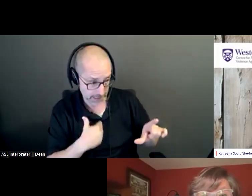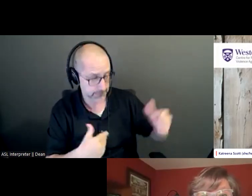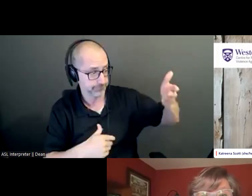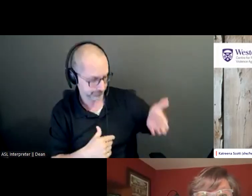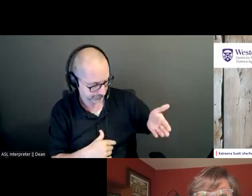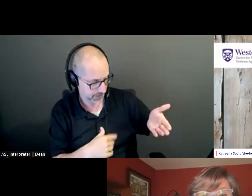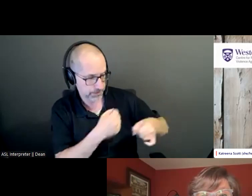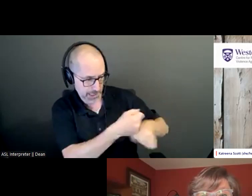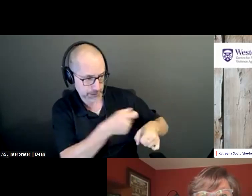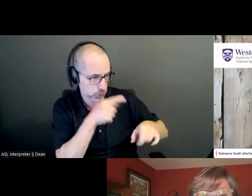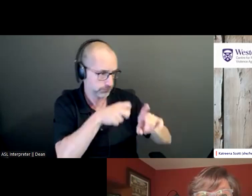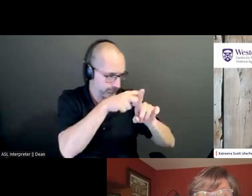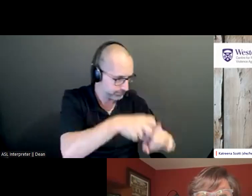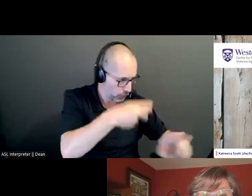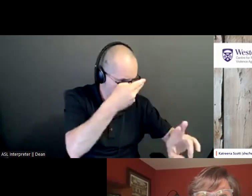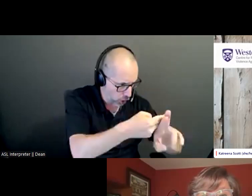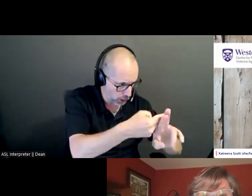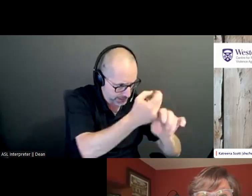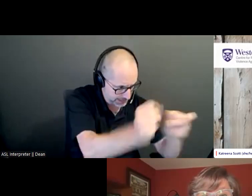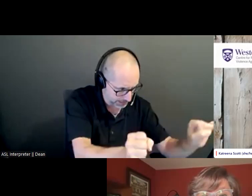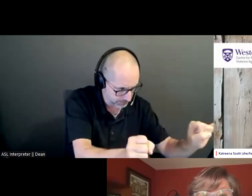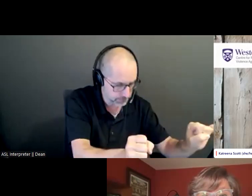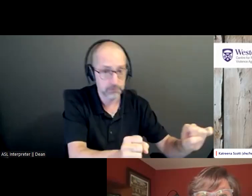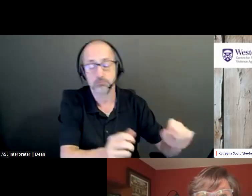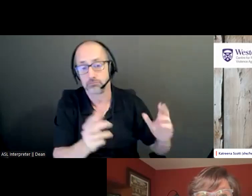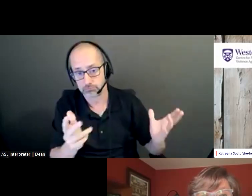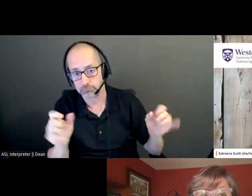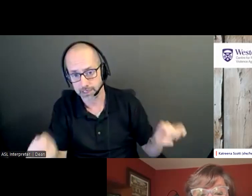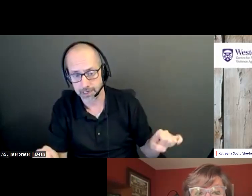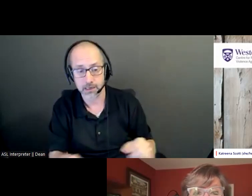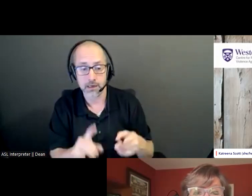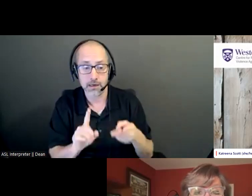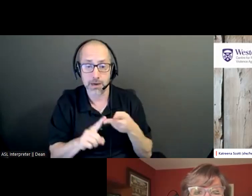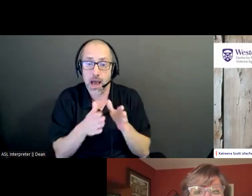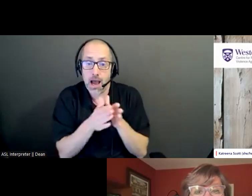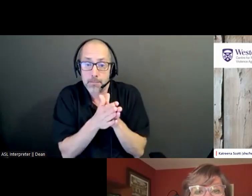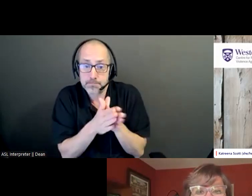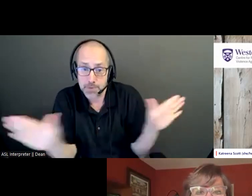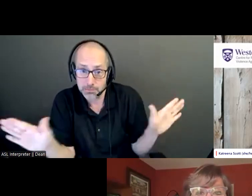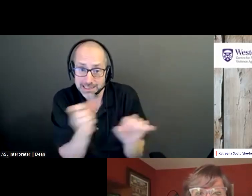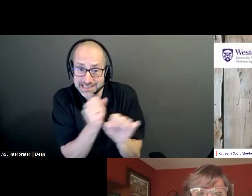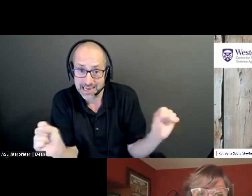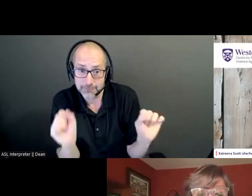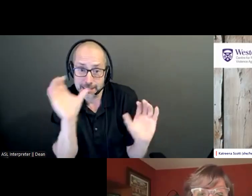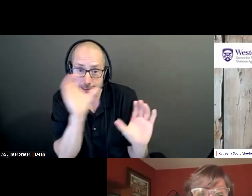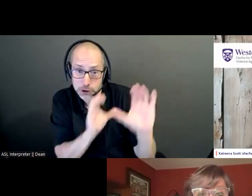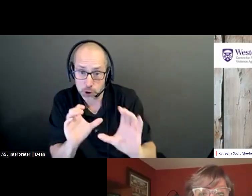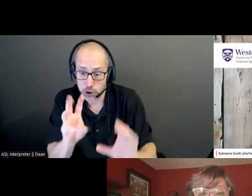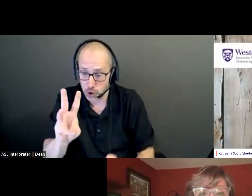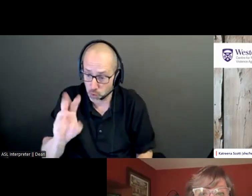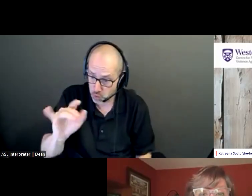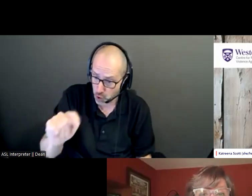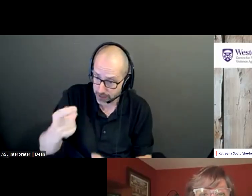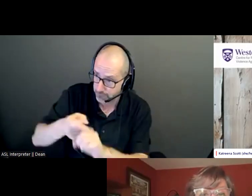firearms are stored safely. The reason why I put in the public safety search warrant is because it has nothing to do with criminality. It's just